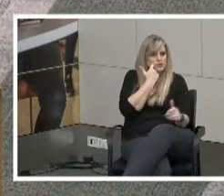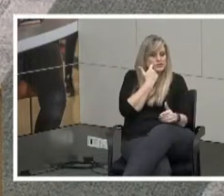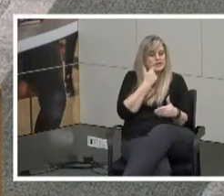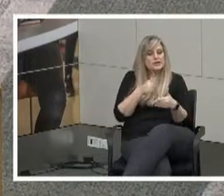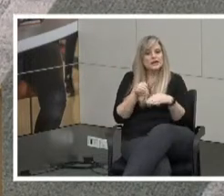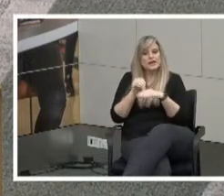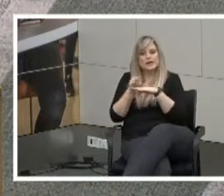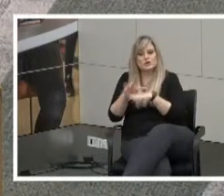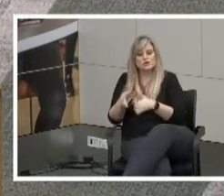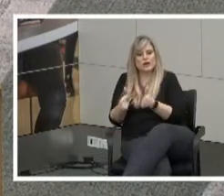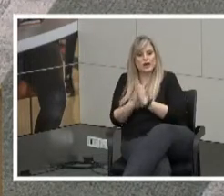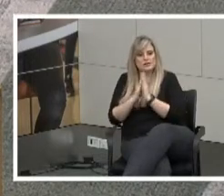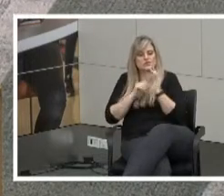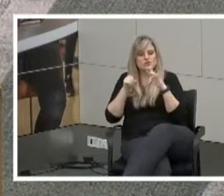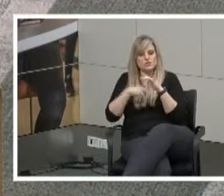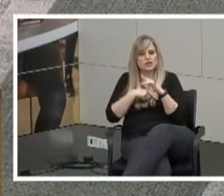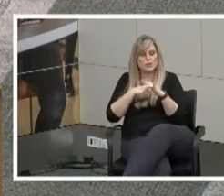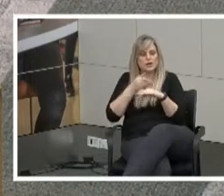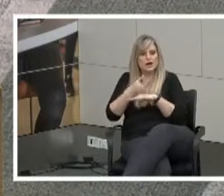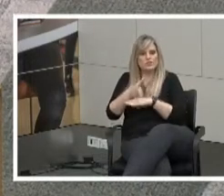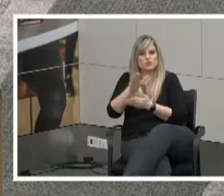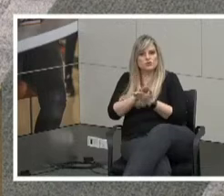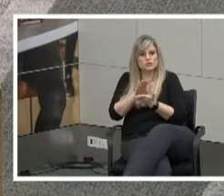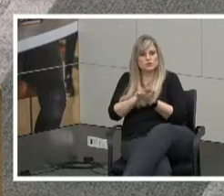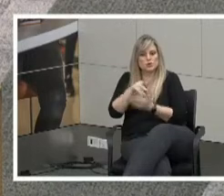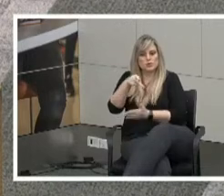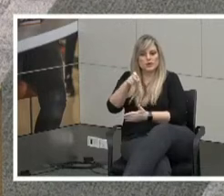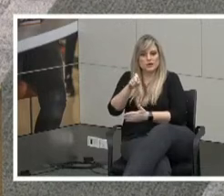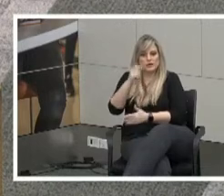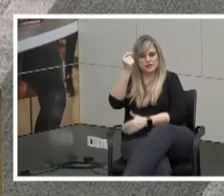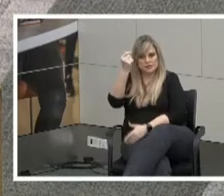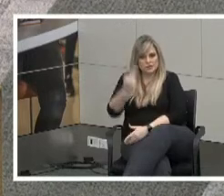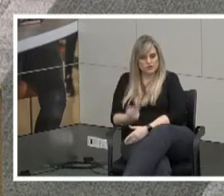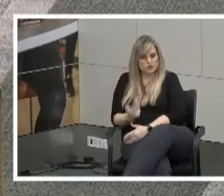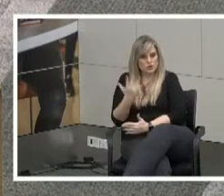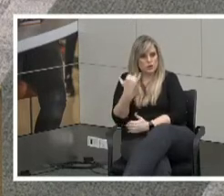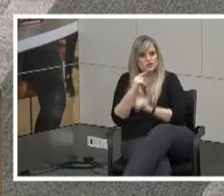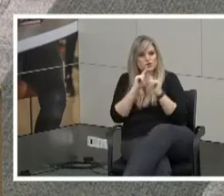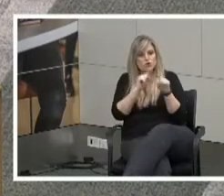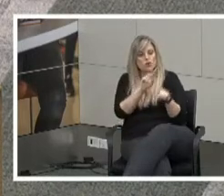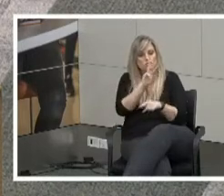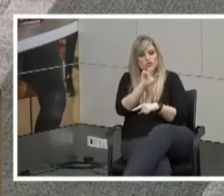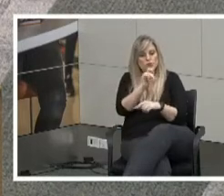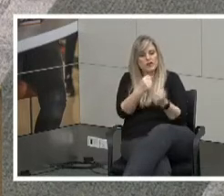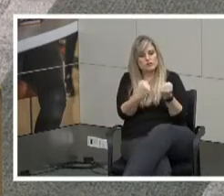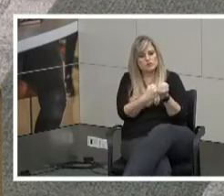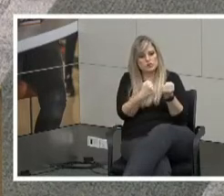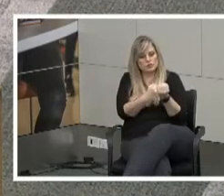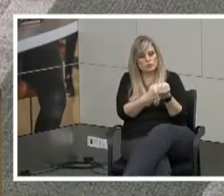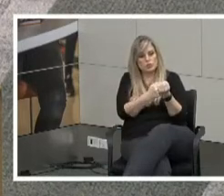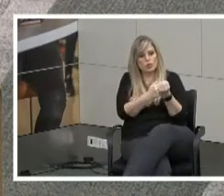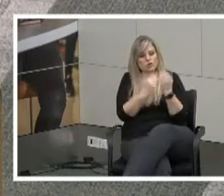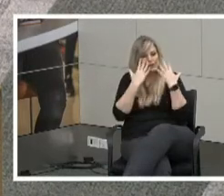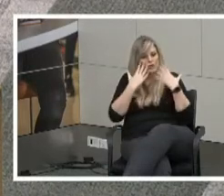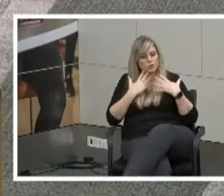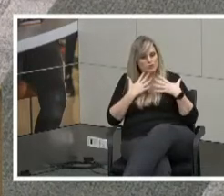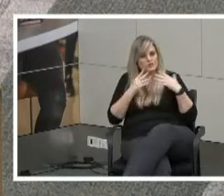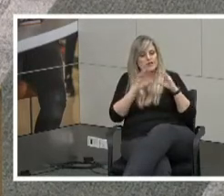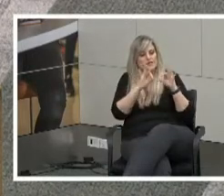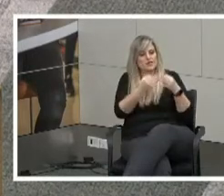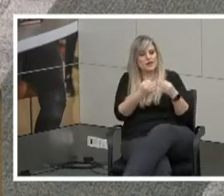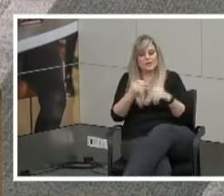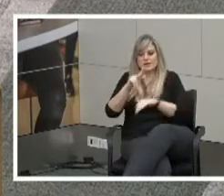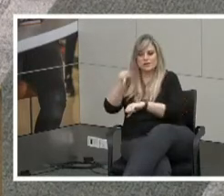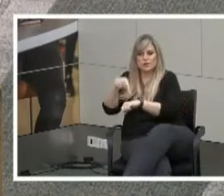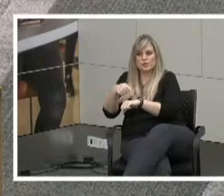skip their after school PD that takes place every Thursday so she can go to the wake to show support For The Grieving family the principal